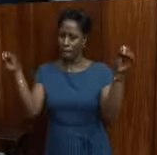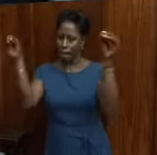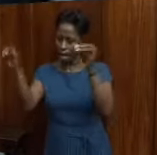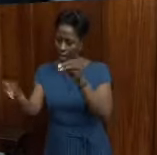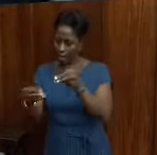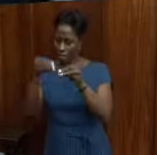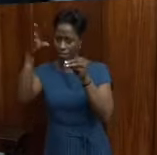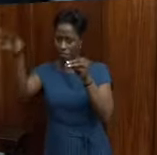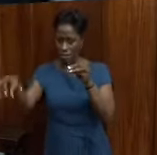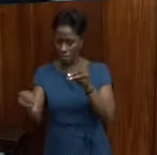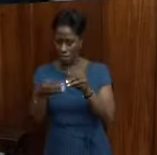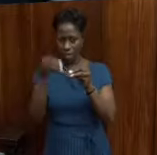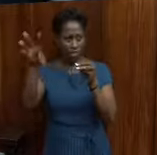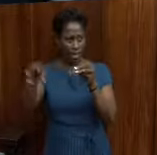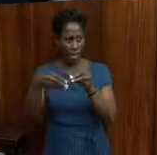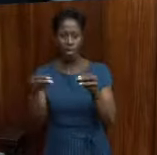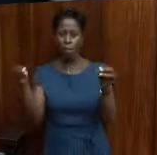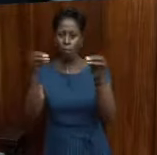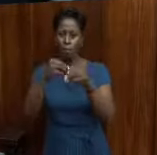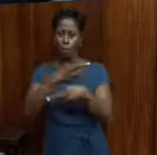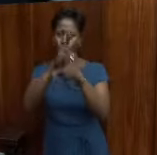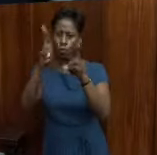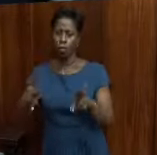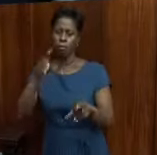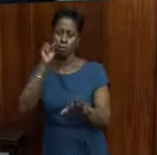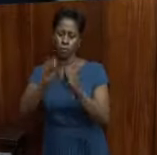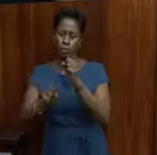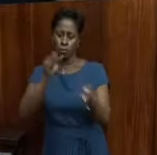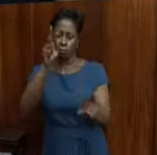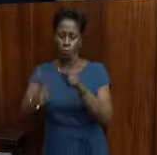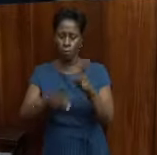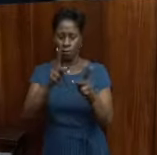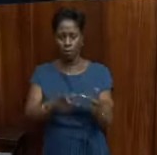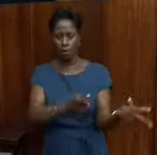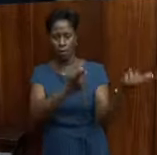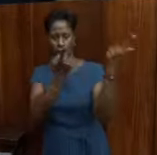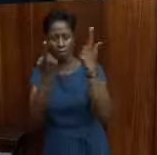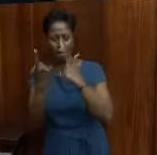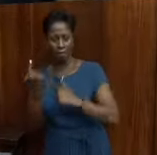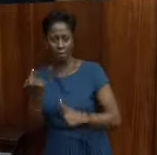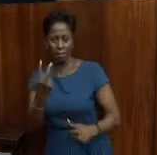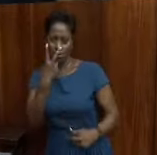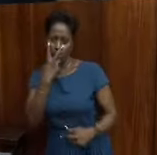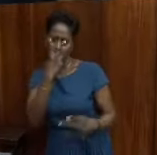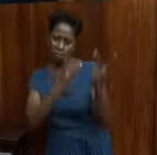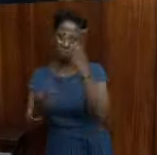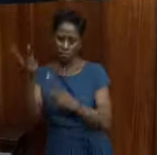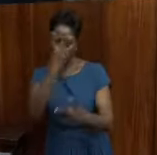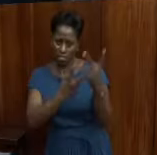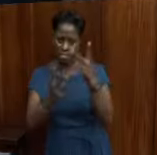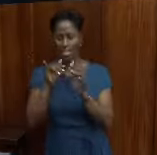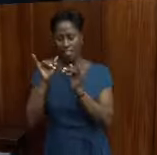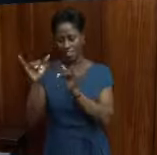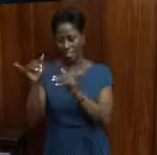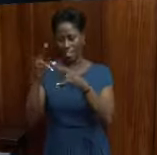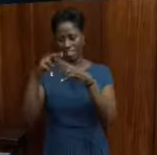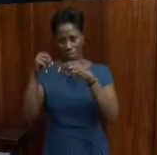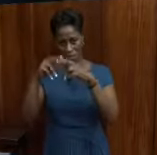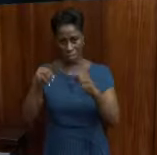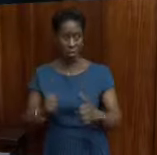US$25 million. Point Seraphim Marigold project has recommenced construction of 140